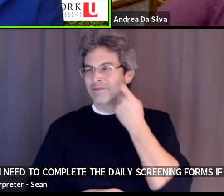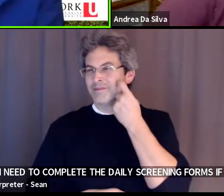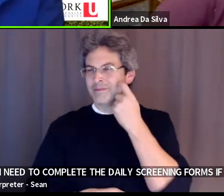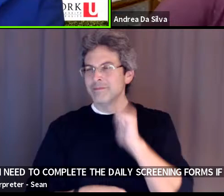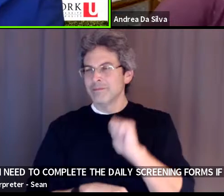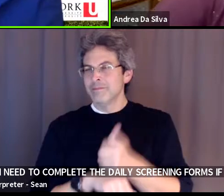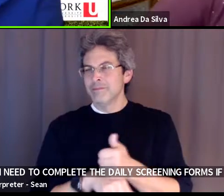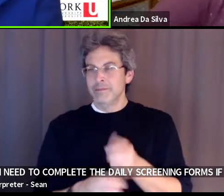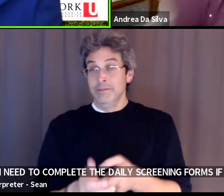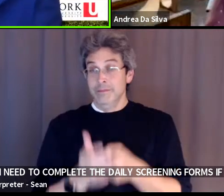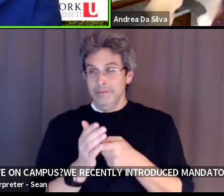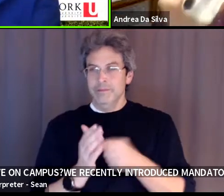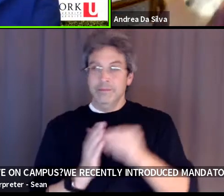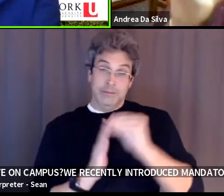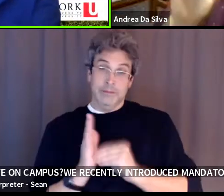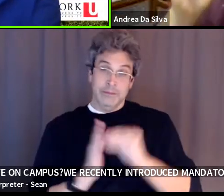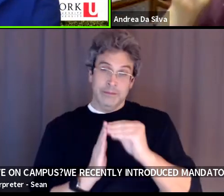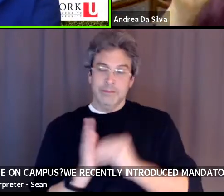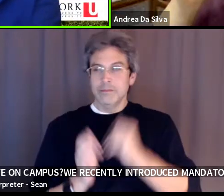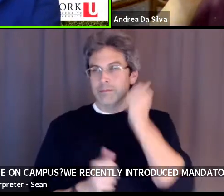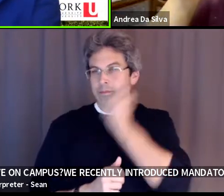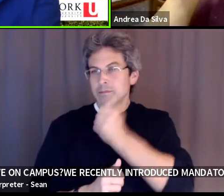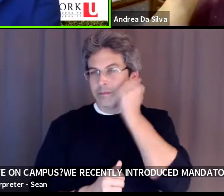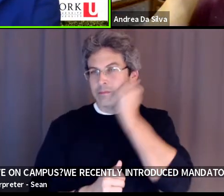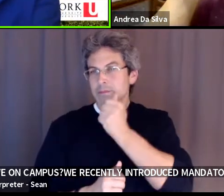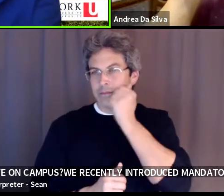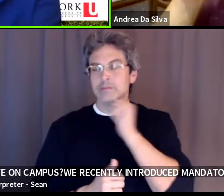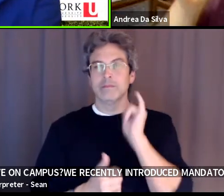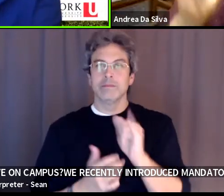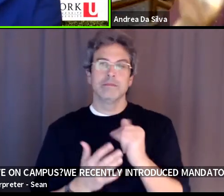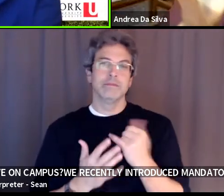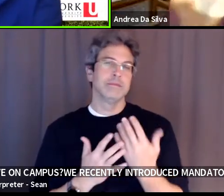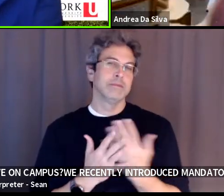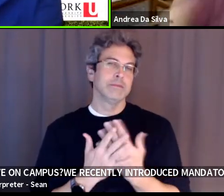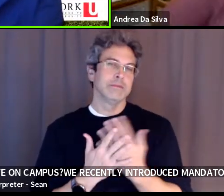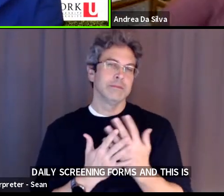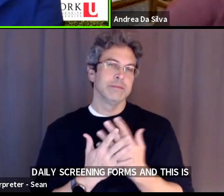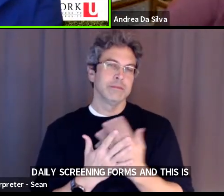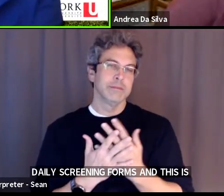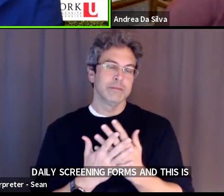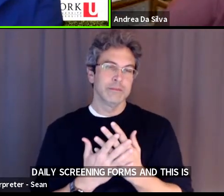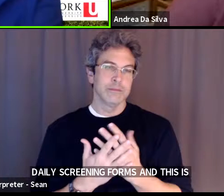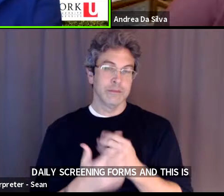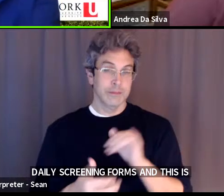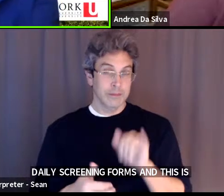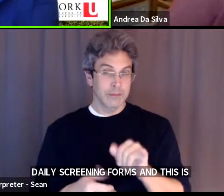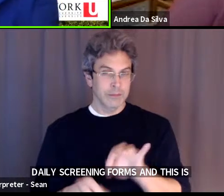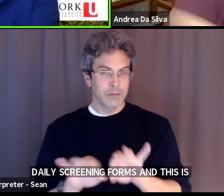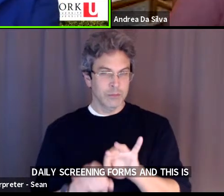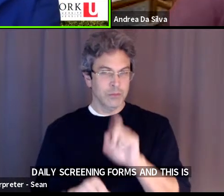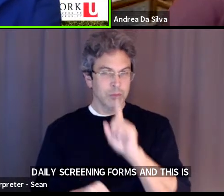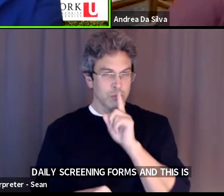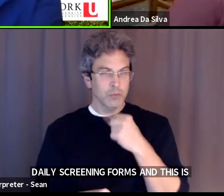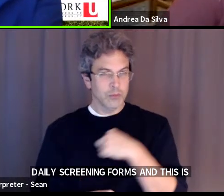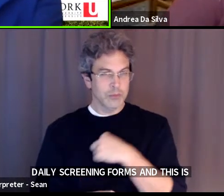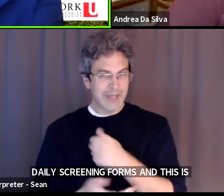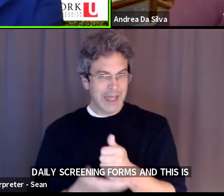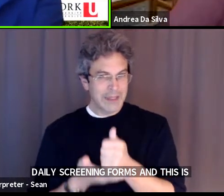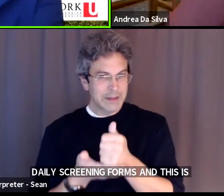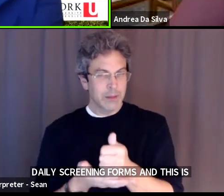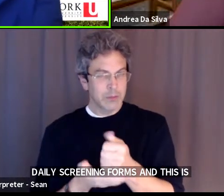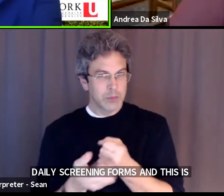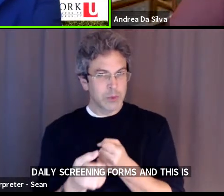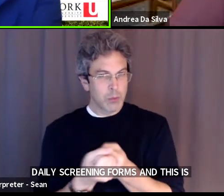forms, and this is to ensure that we are able to support you at the earliest